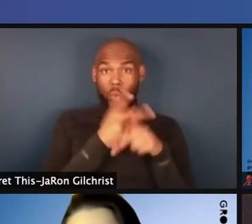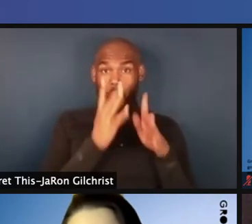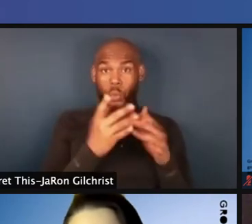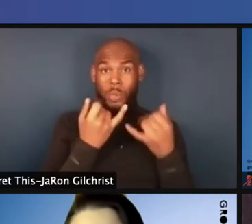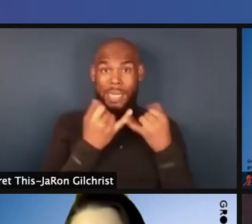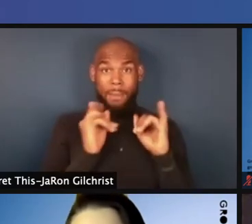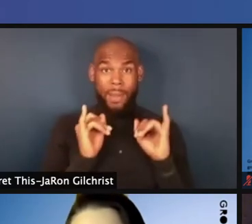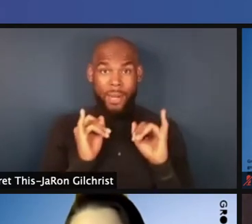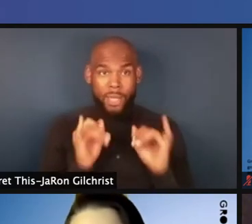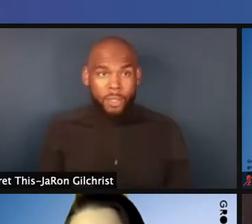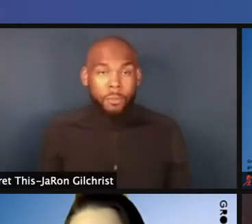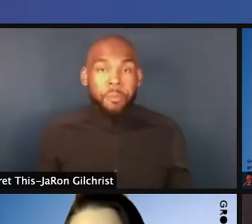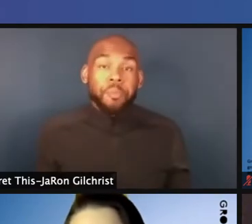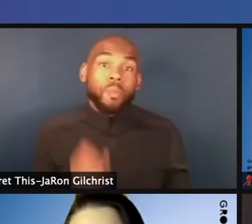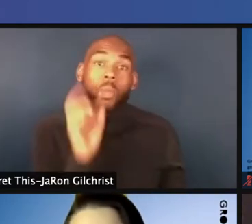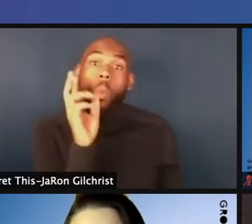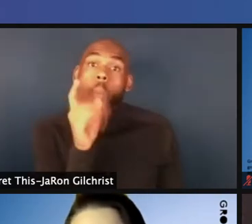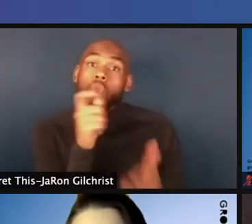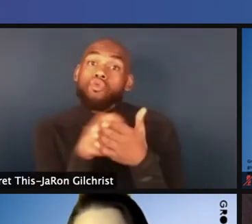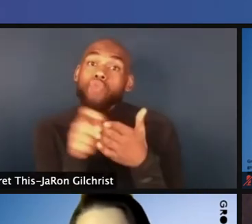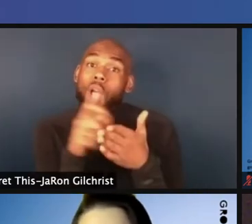Or as a writer?